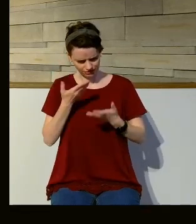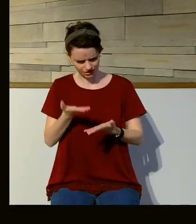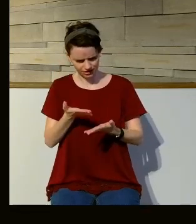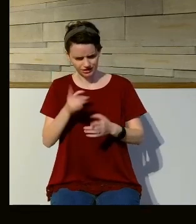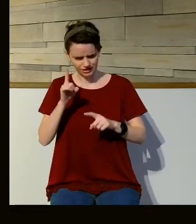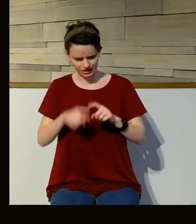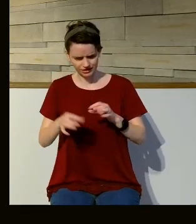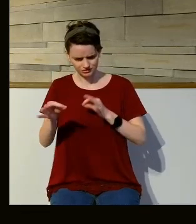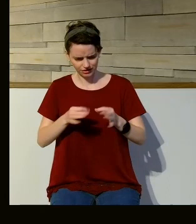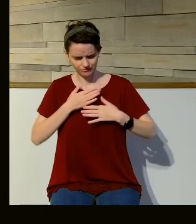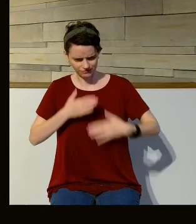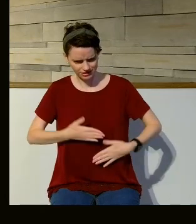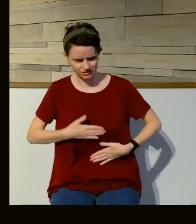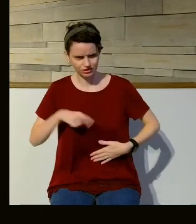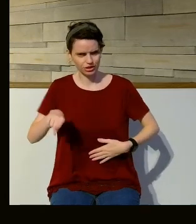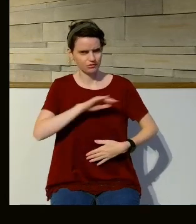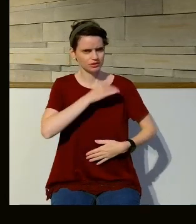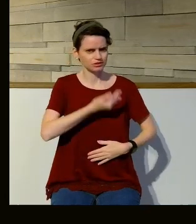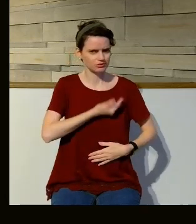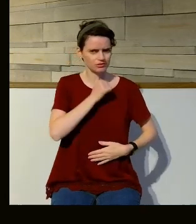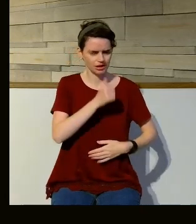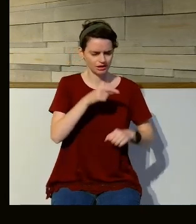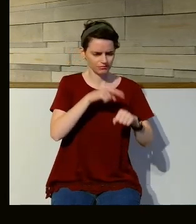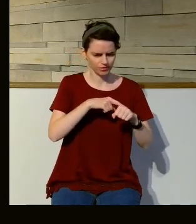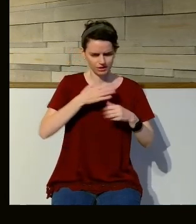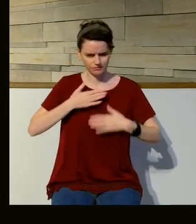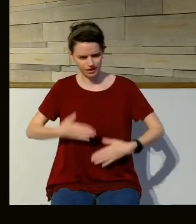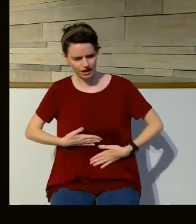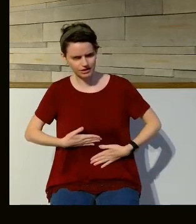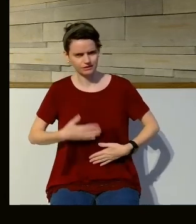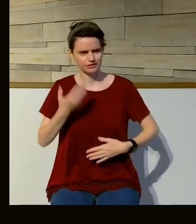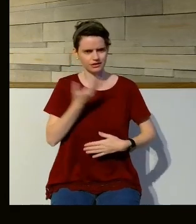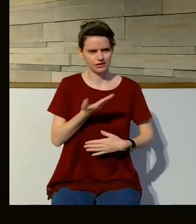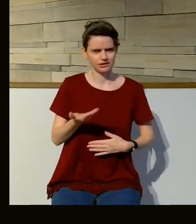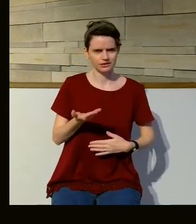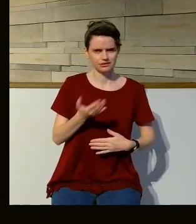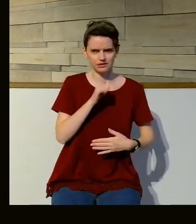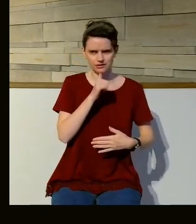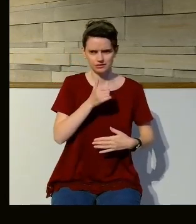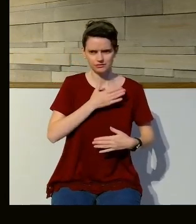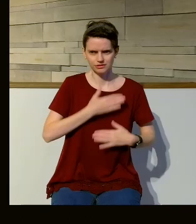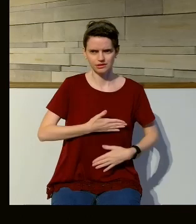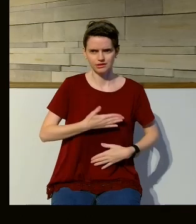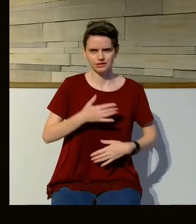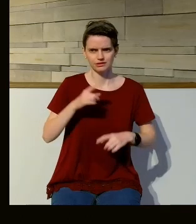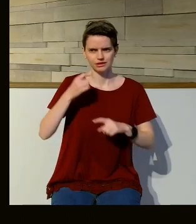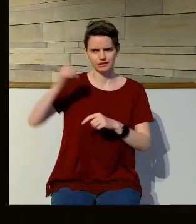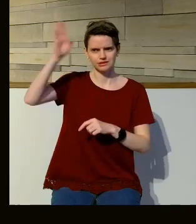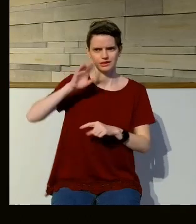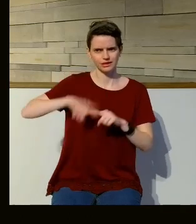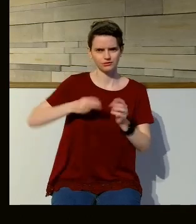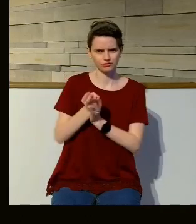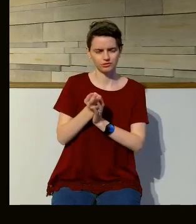because you are a soul, not purely a brain and body. And if there's non-physical things that exist, I would then further argue that atheism can't be true.